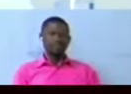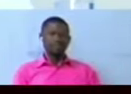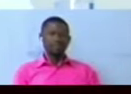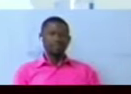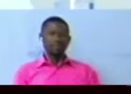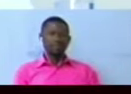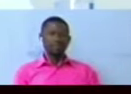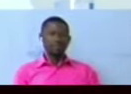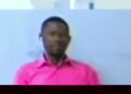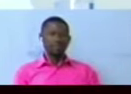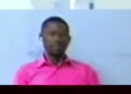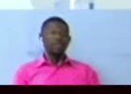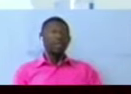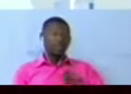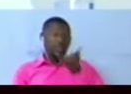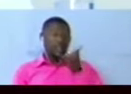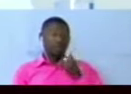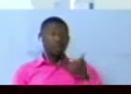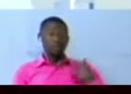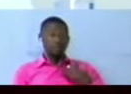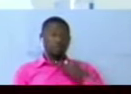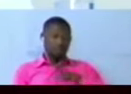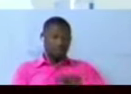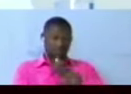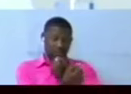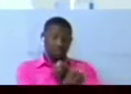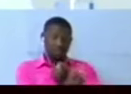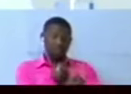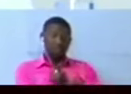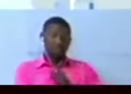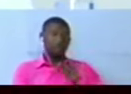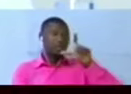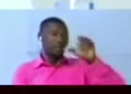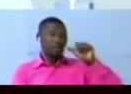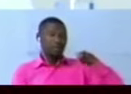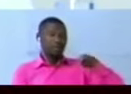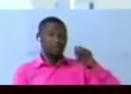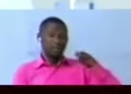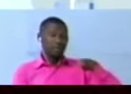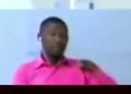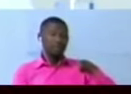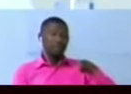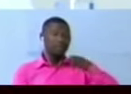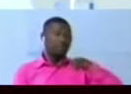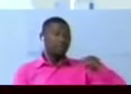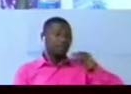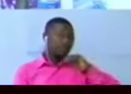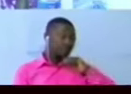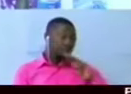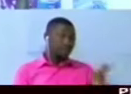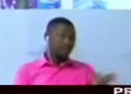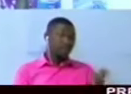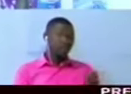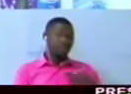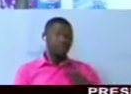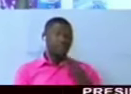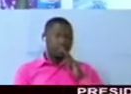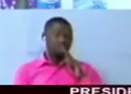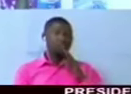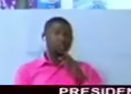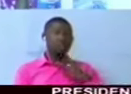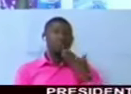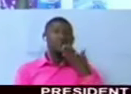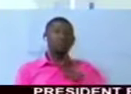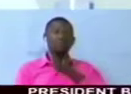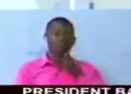and one Kirgi. Yes, those that arrested me was Kiva Birkama. He's the one even who saw them to my house because he's a native of Birkama.